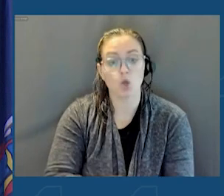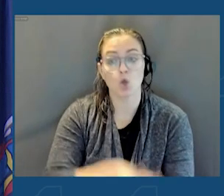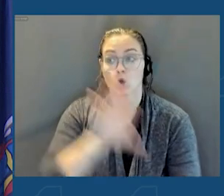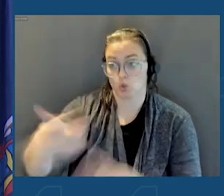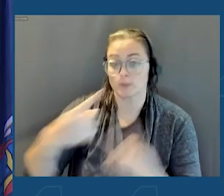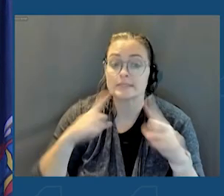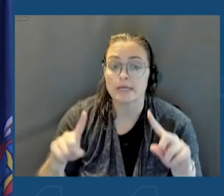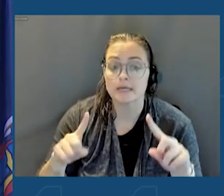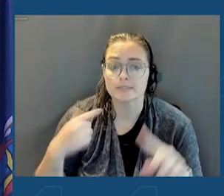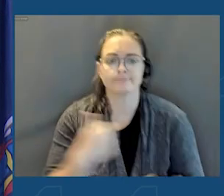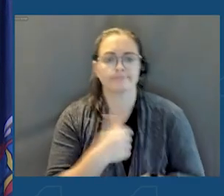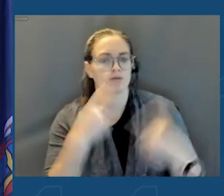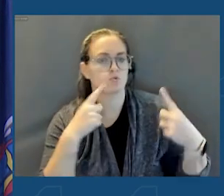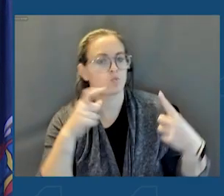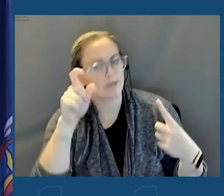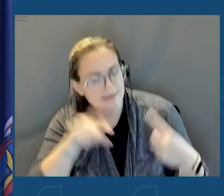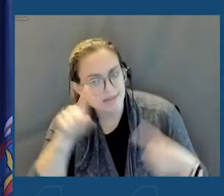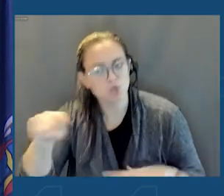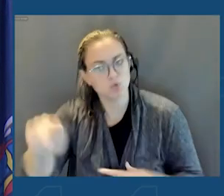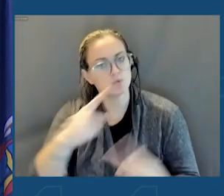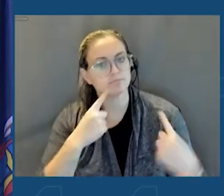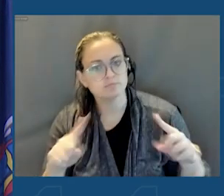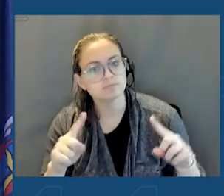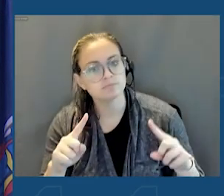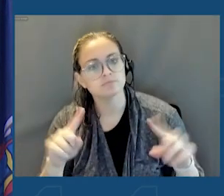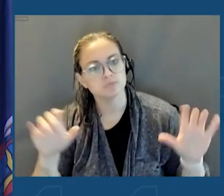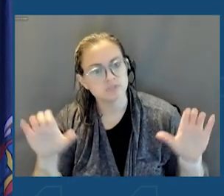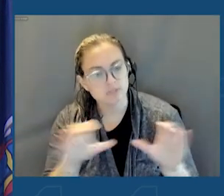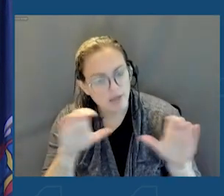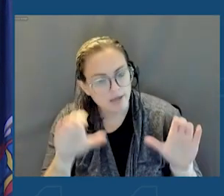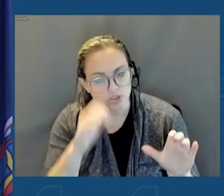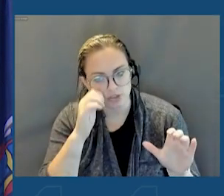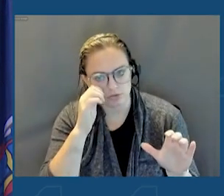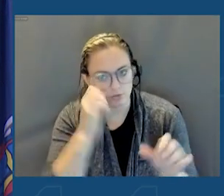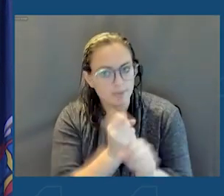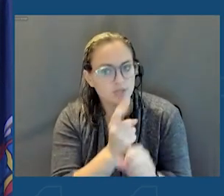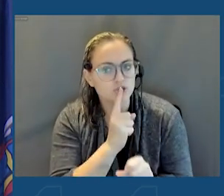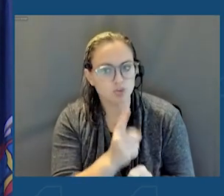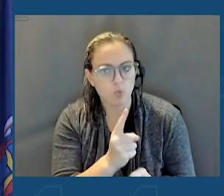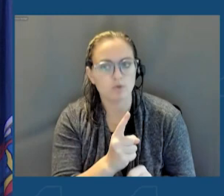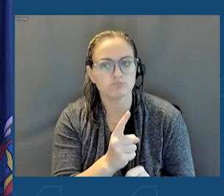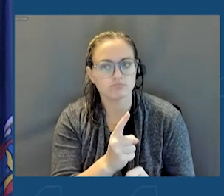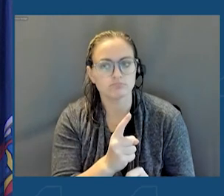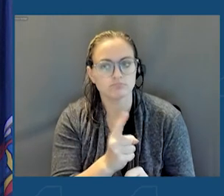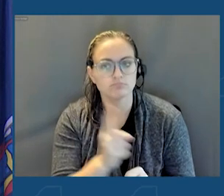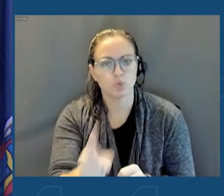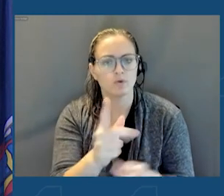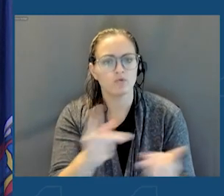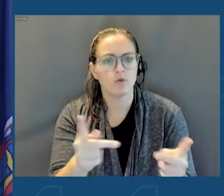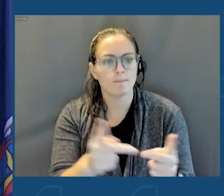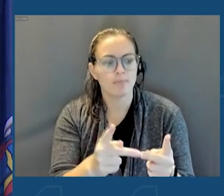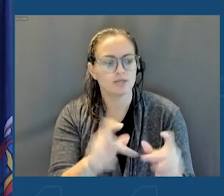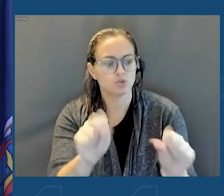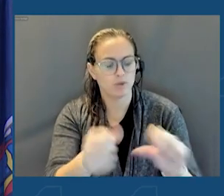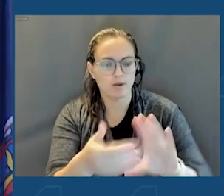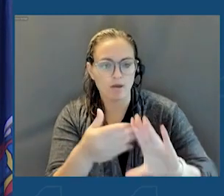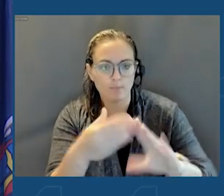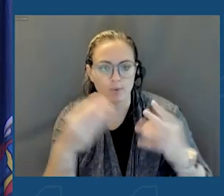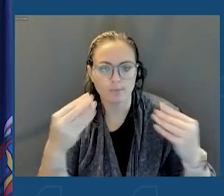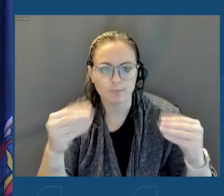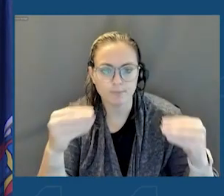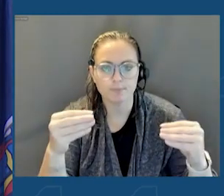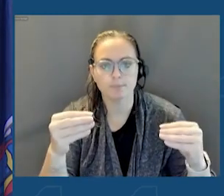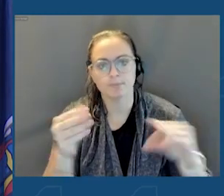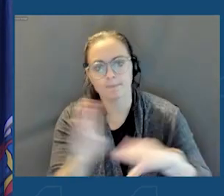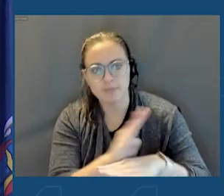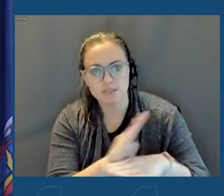We need you to be successful. And so this action is also to ensure that you have the space that you need to operate and to provide